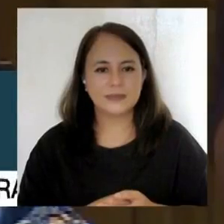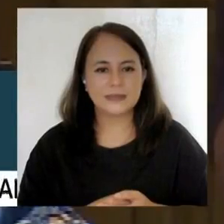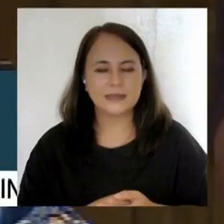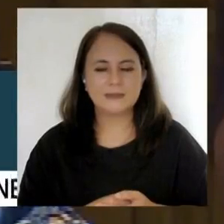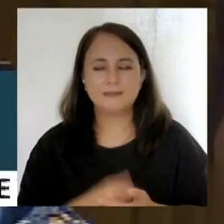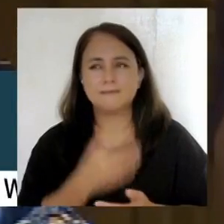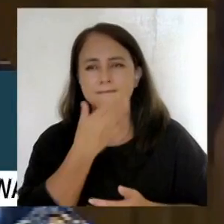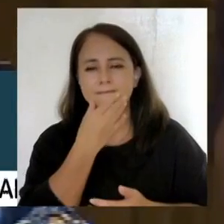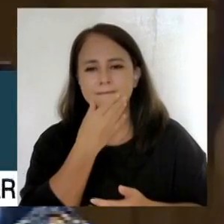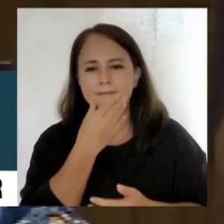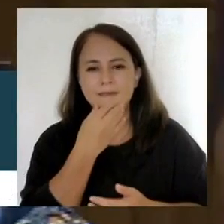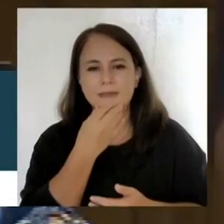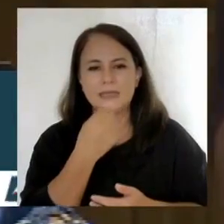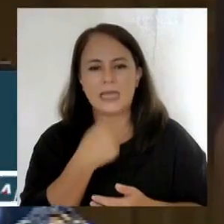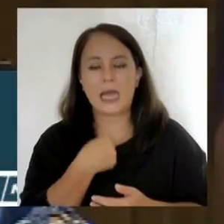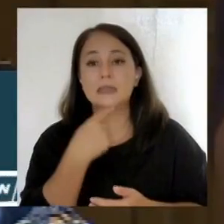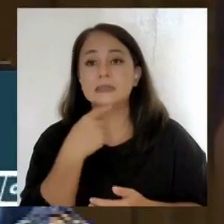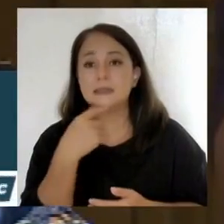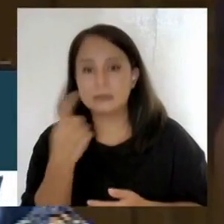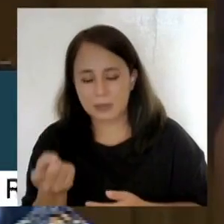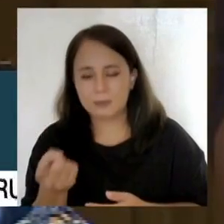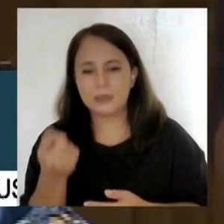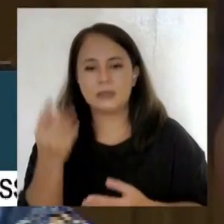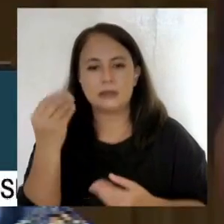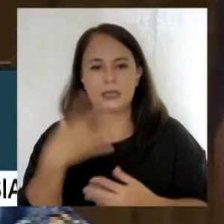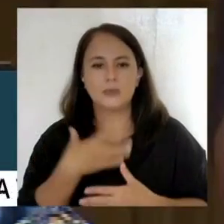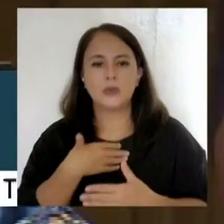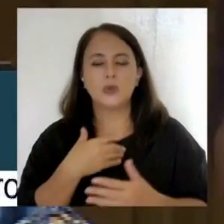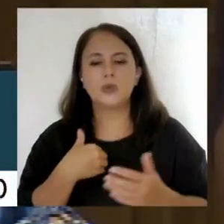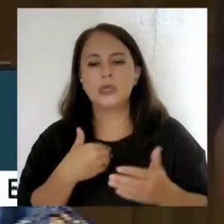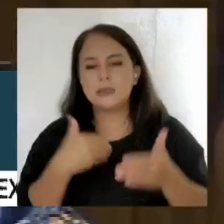Ang assurance lang nila, we're almost there.